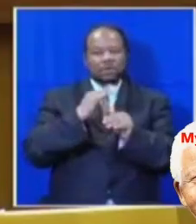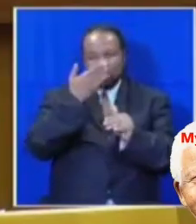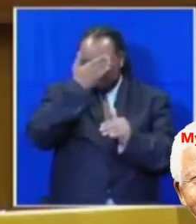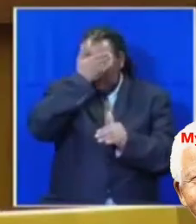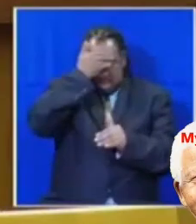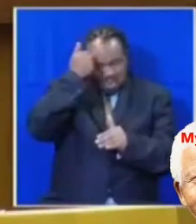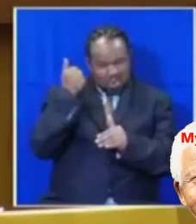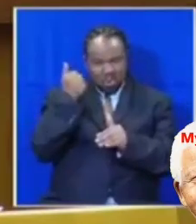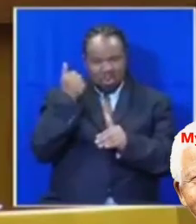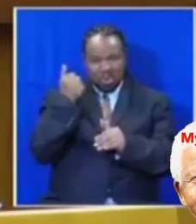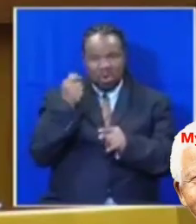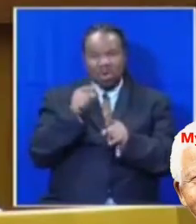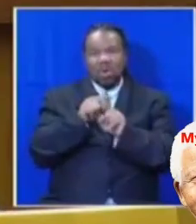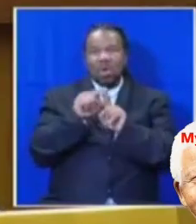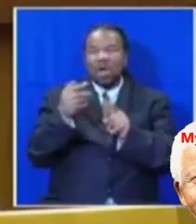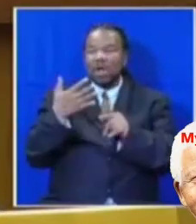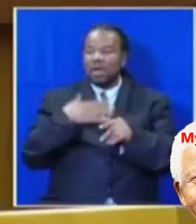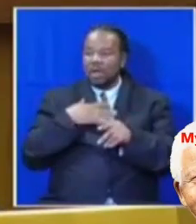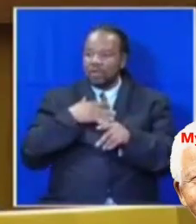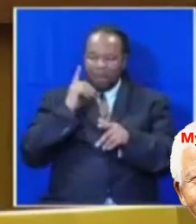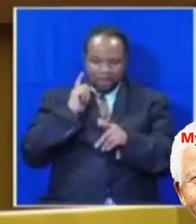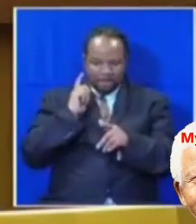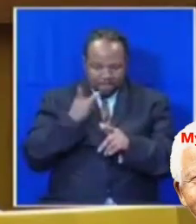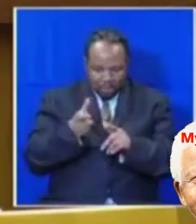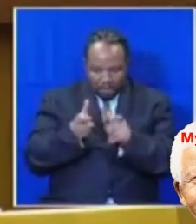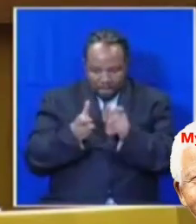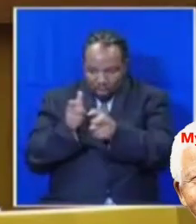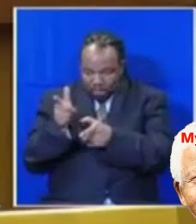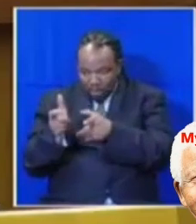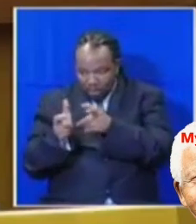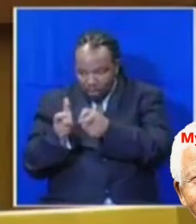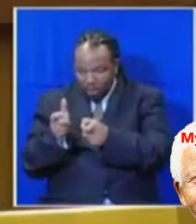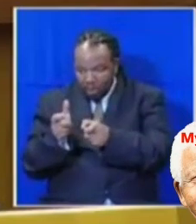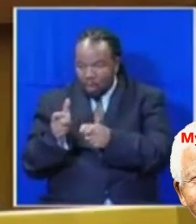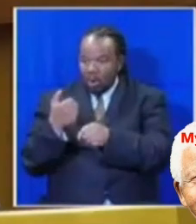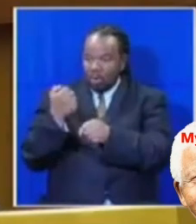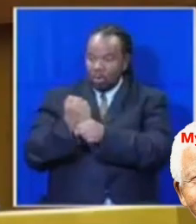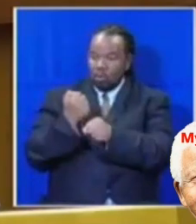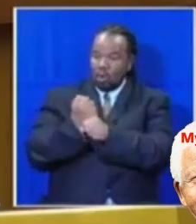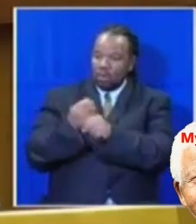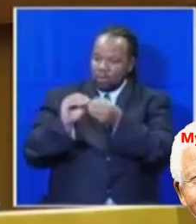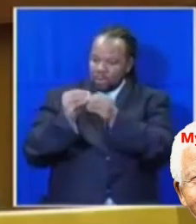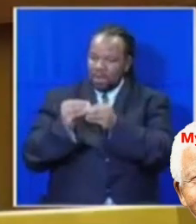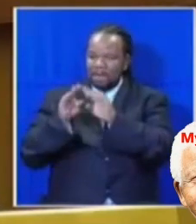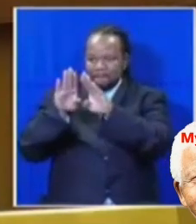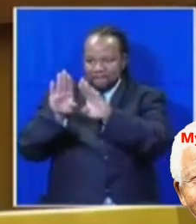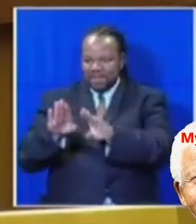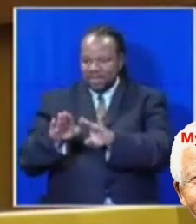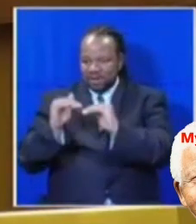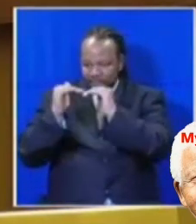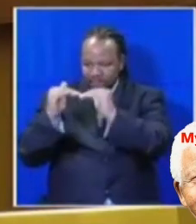to duck blows and bullets while working towards peace, security, and stability in the